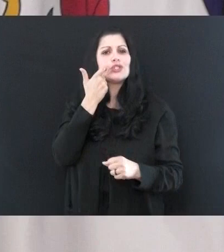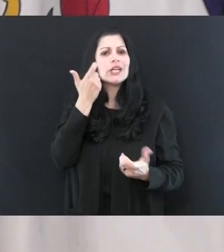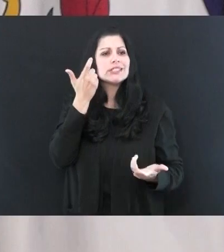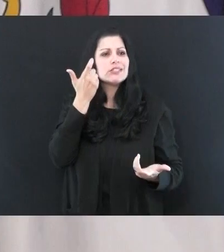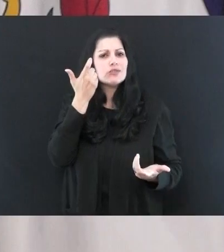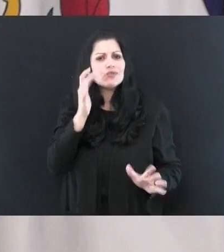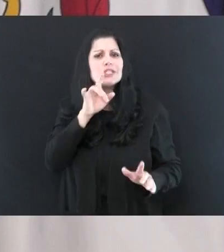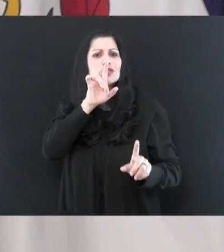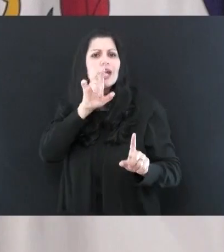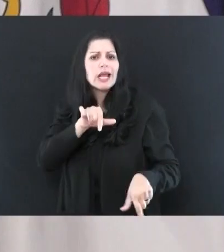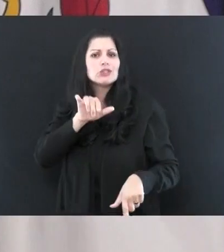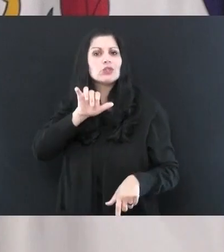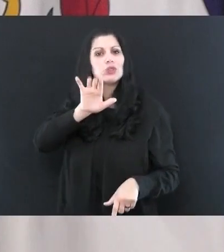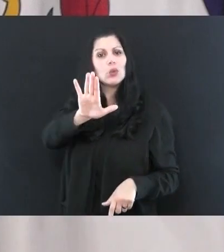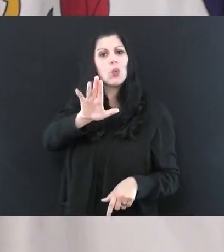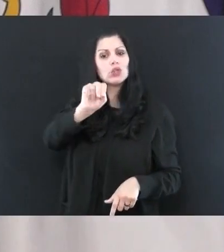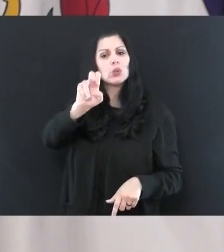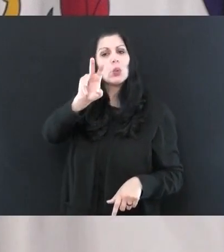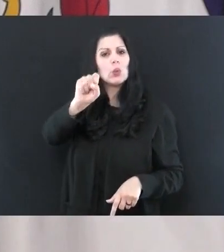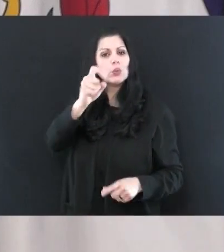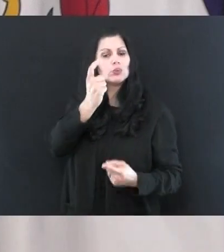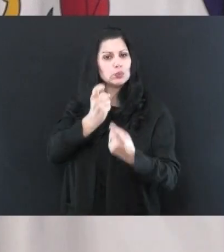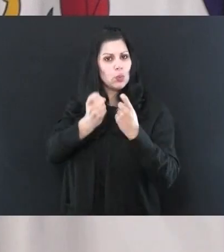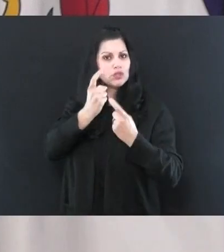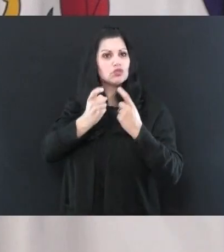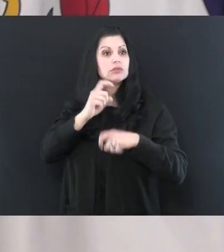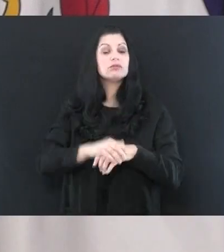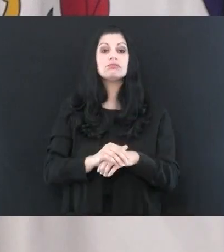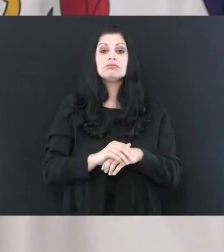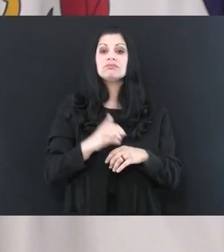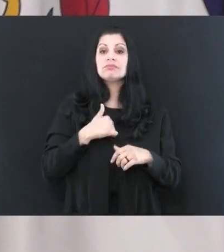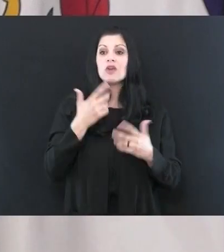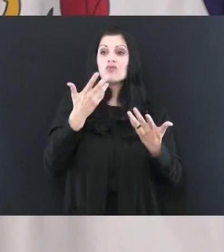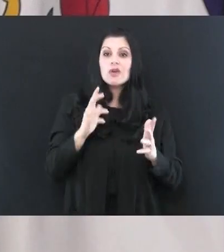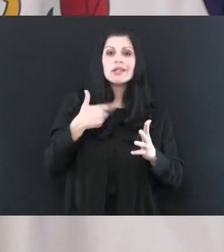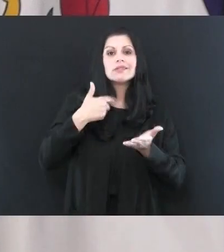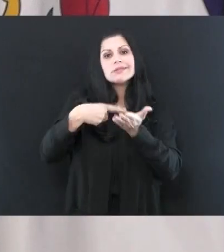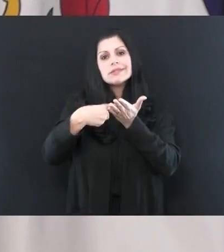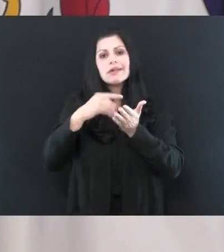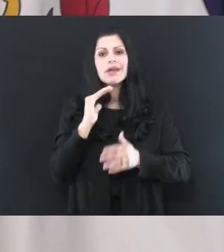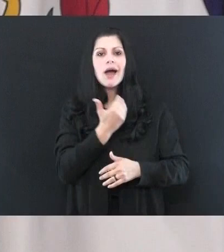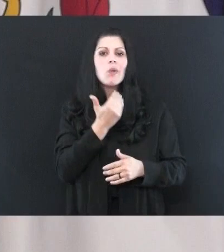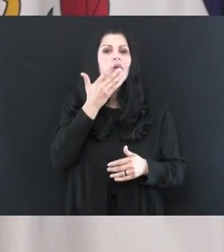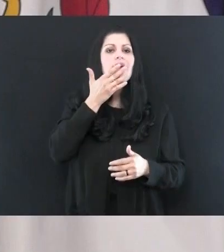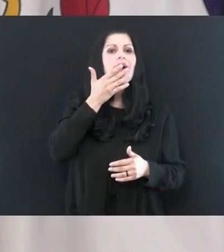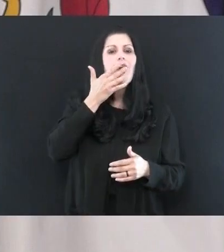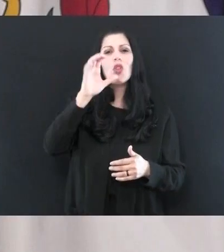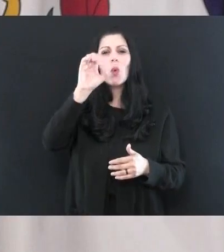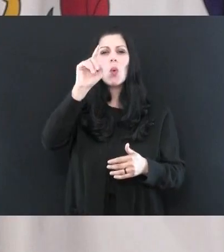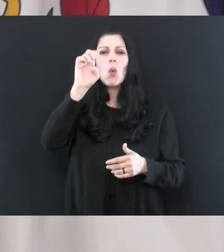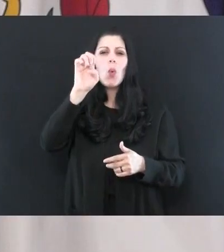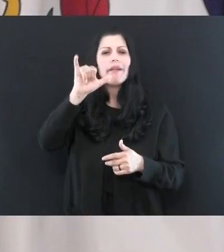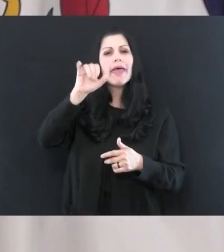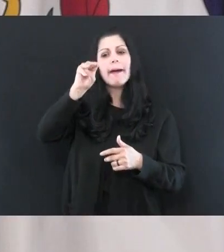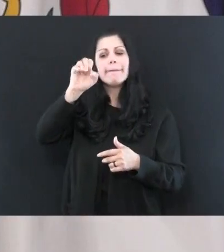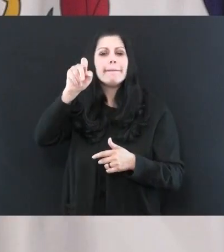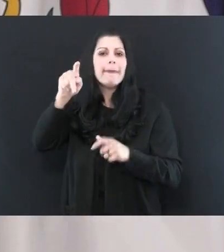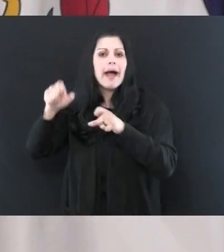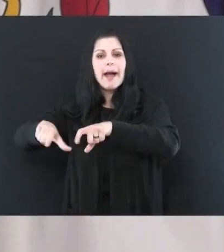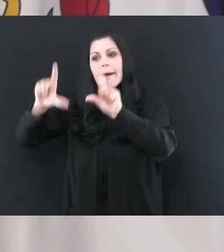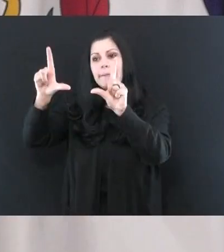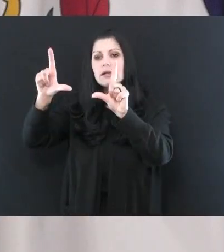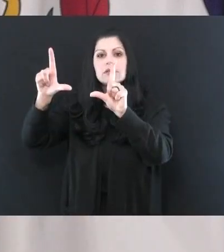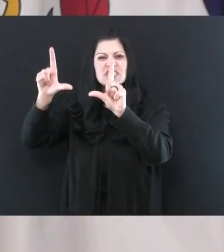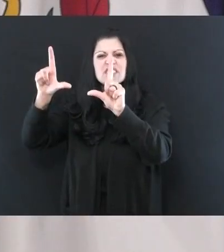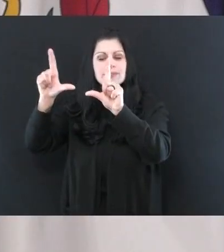know, from the standpoint of how our color code map is working. You know, I salute all the